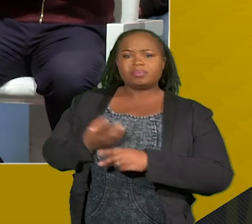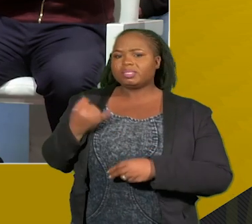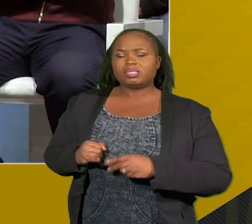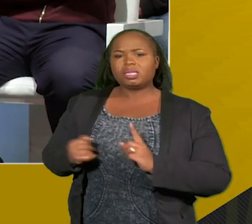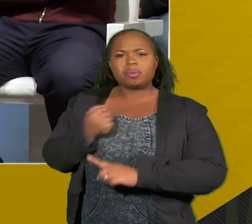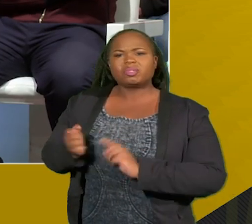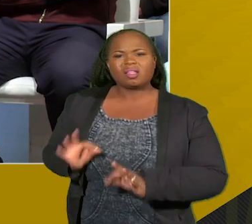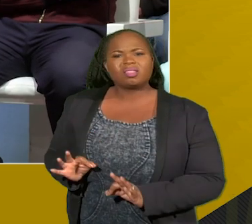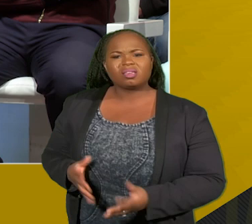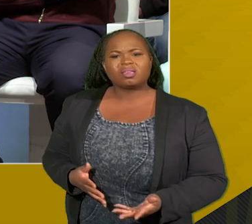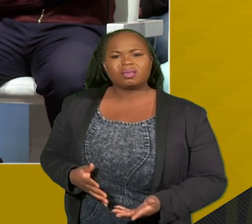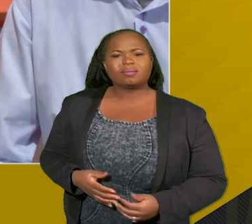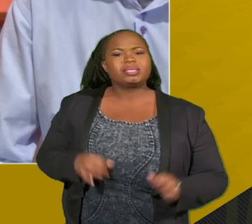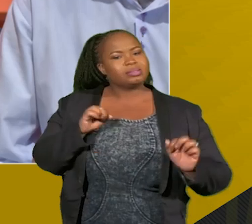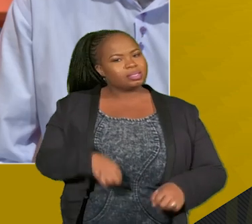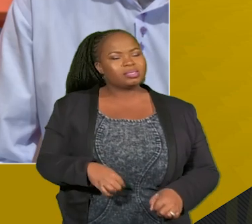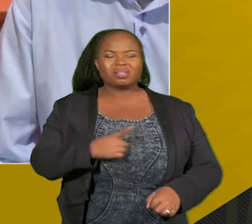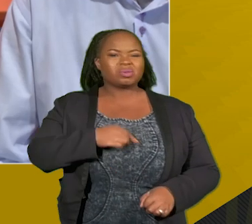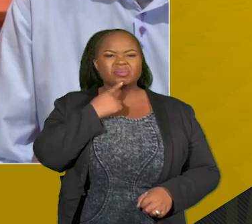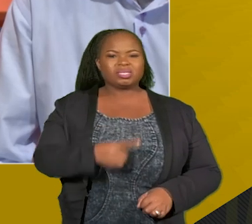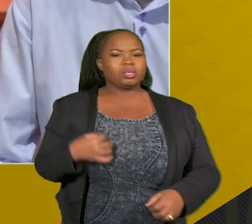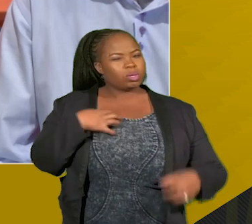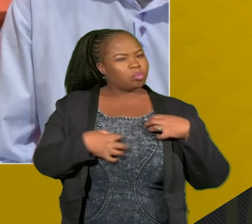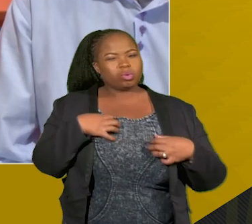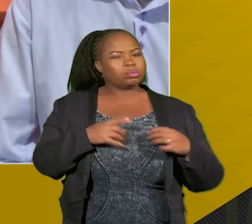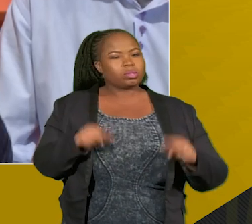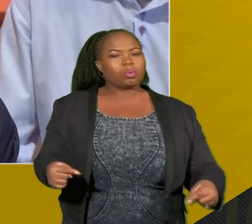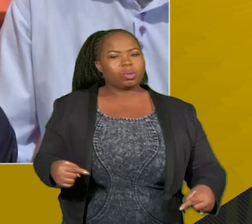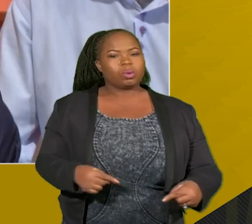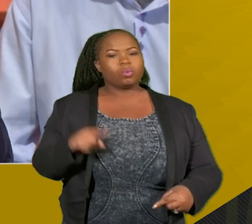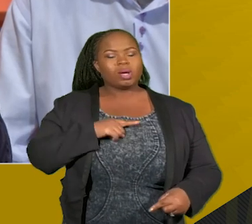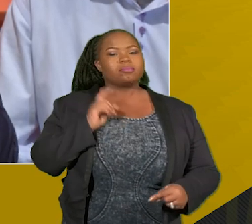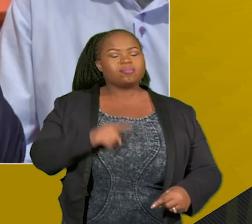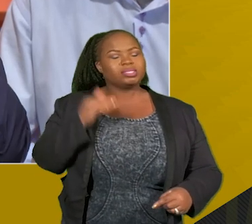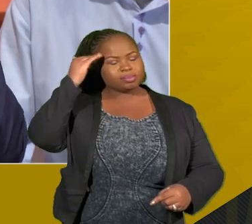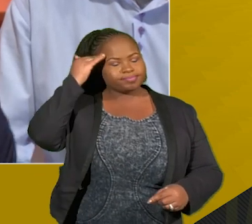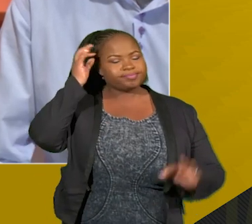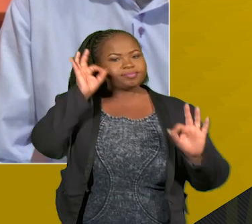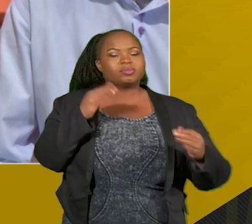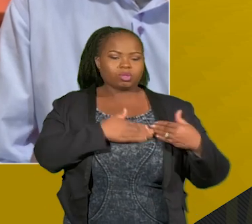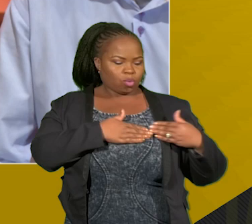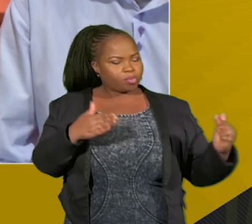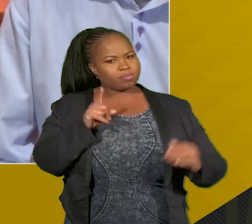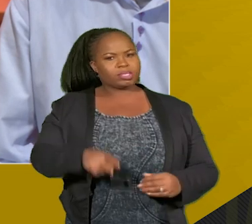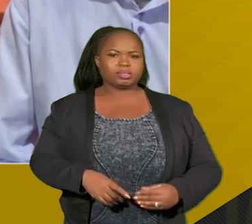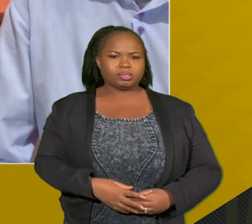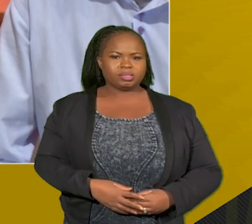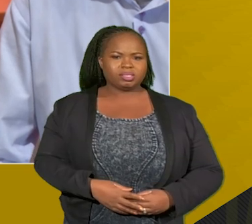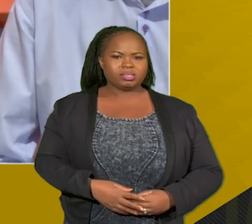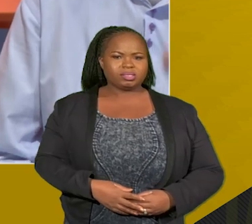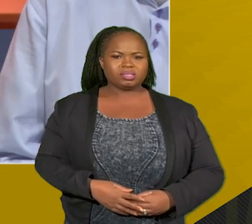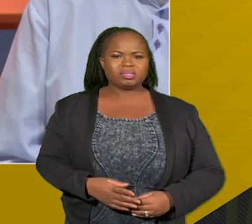that's up. That's why I'm saying to you, we must not be emotional when we talk about this. We must be rational and be open-minded. Mm. It is